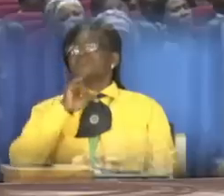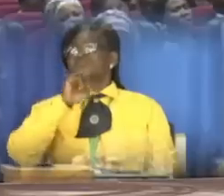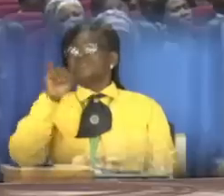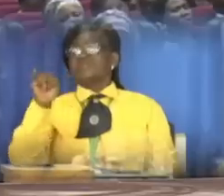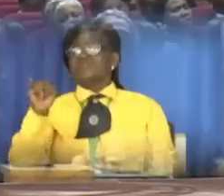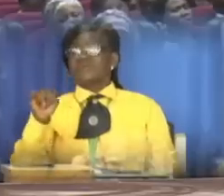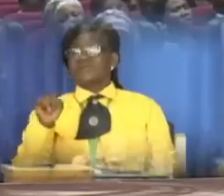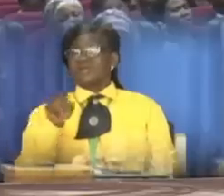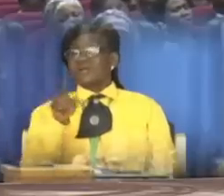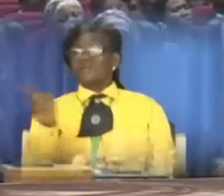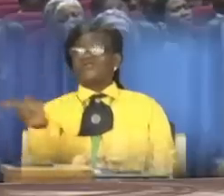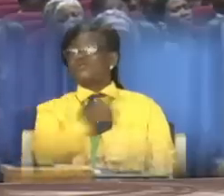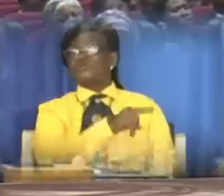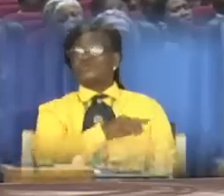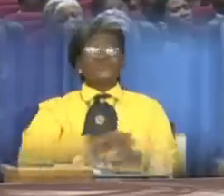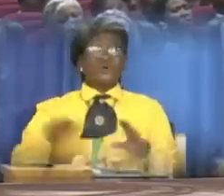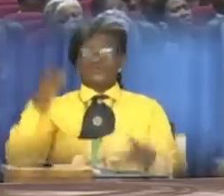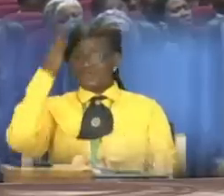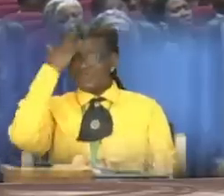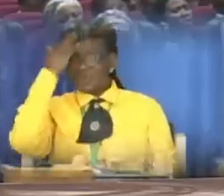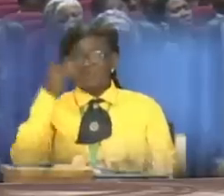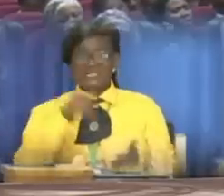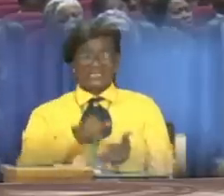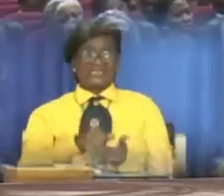you don't know it.